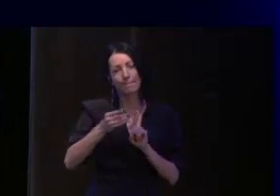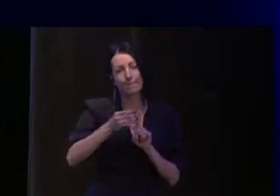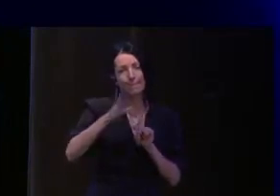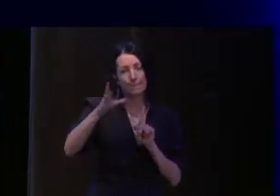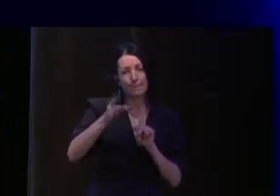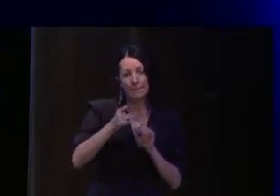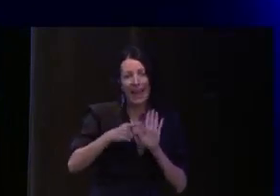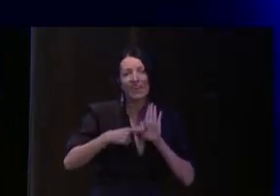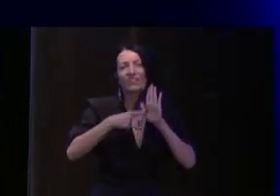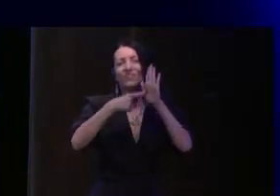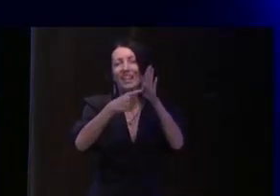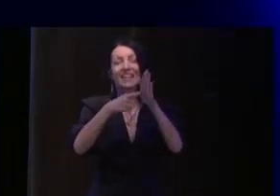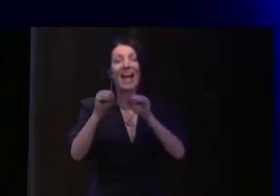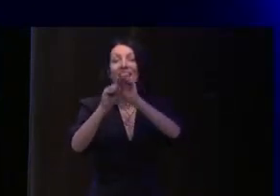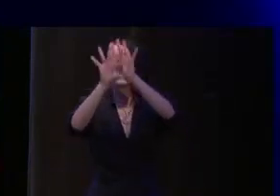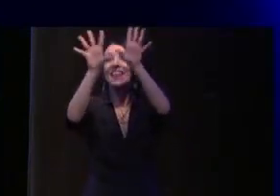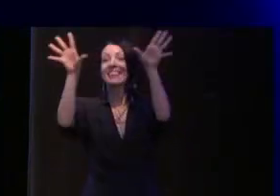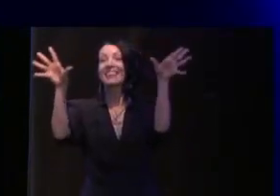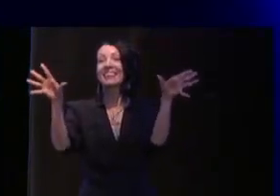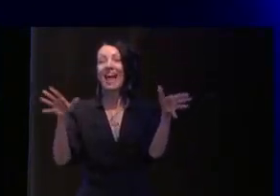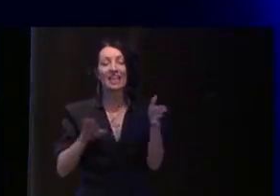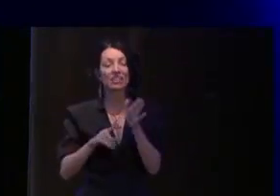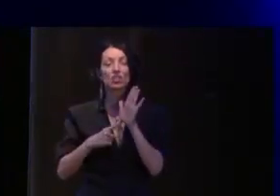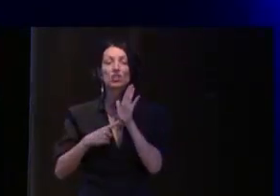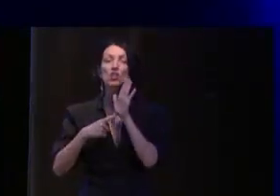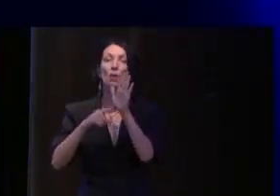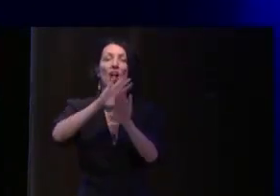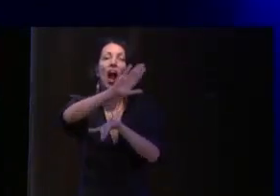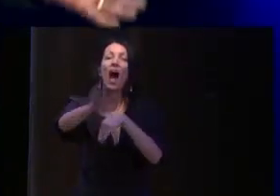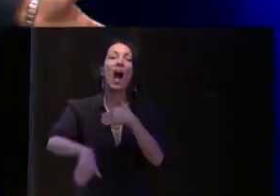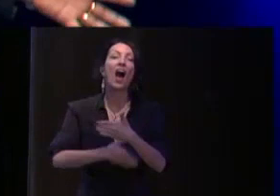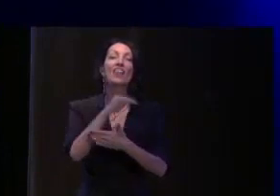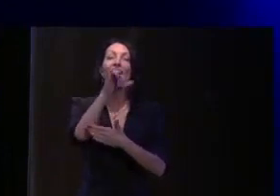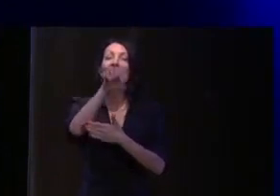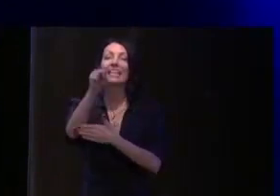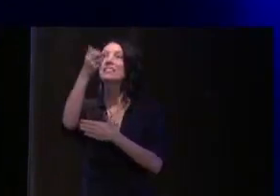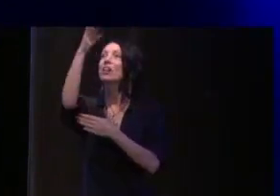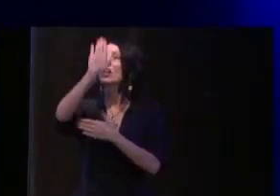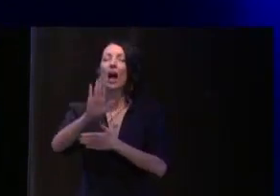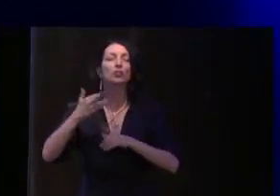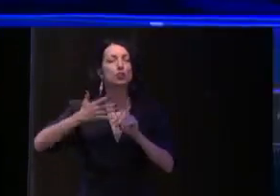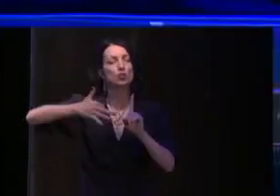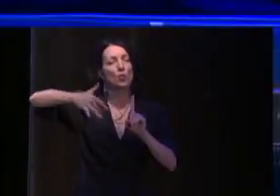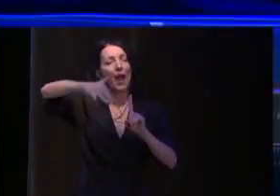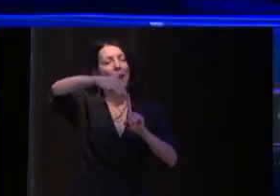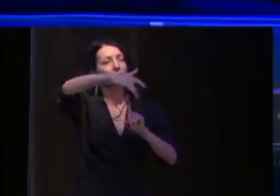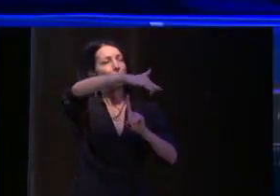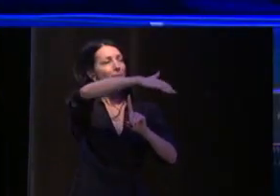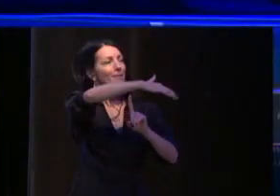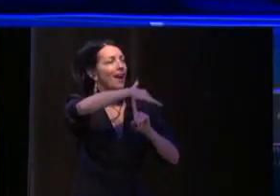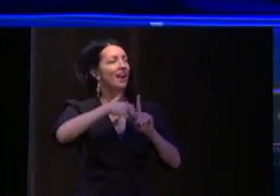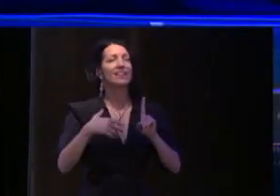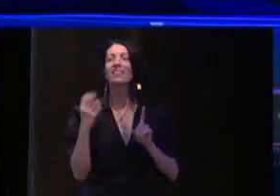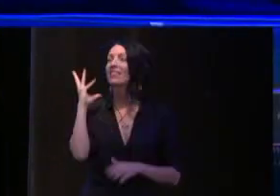and the light being the unfolding manifestation of the all that is. You're surrounded by this field of love and